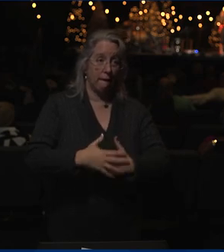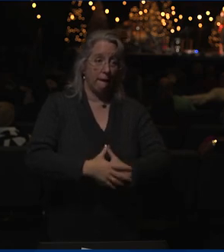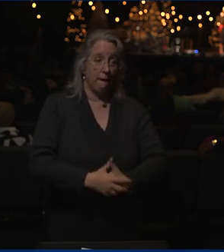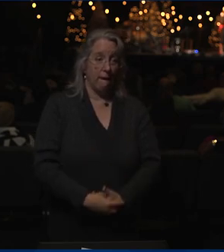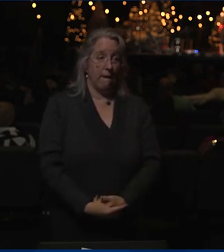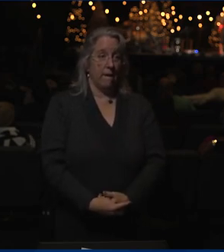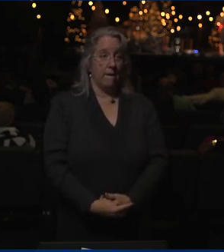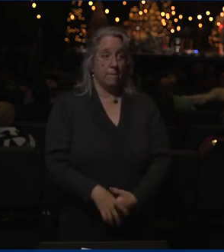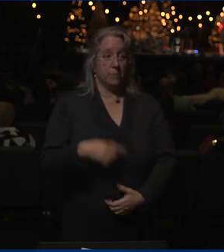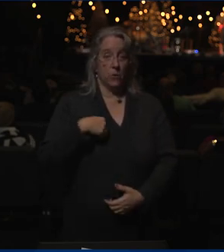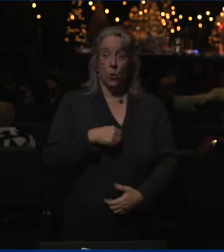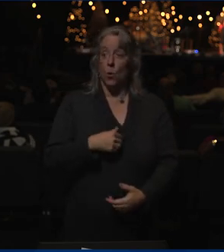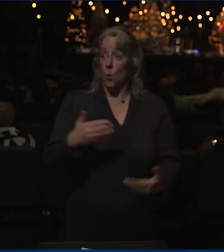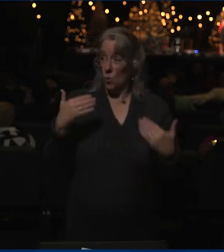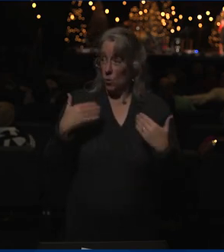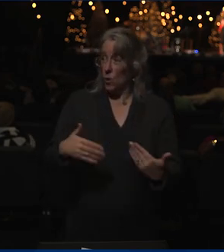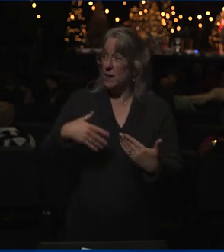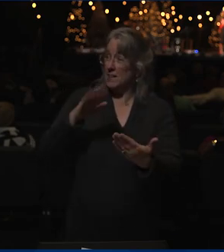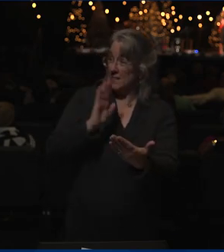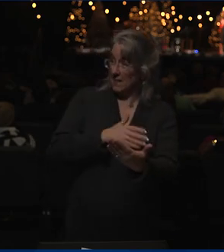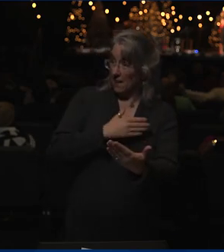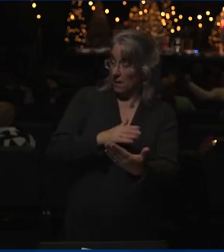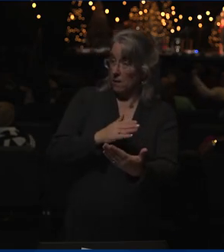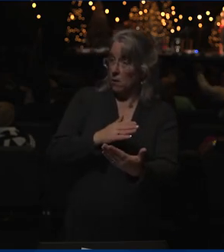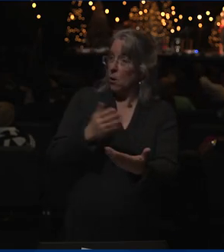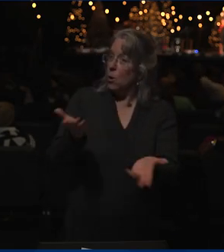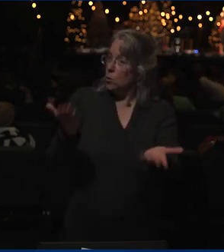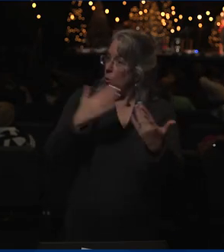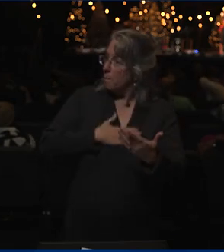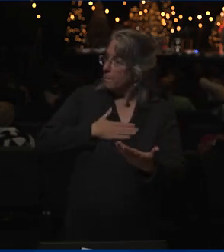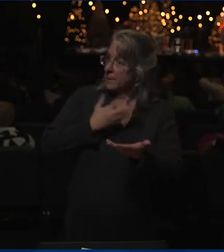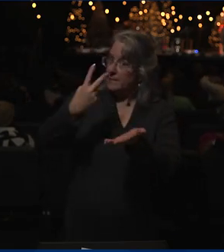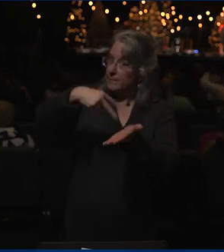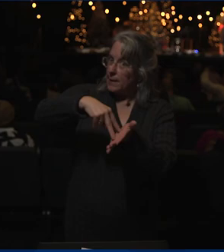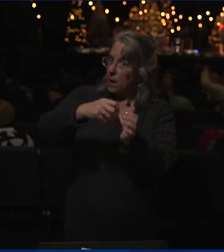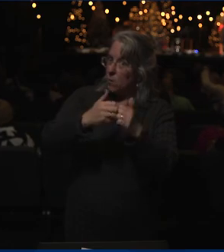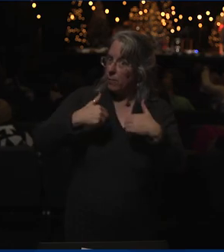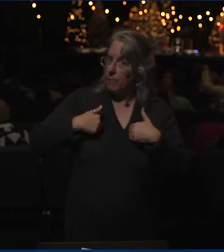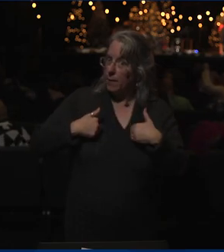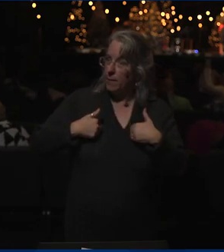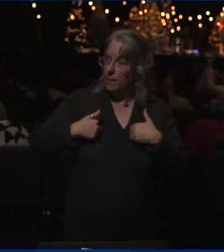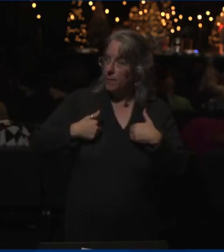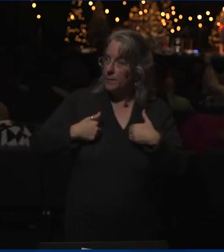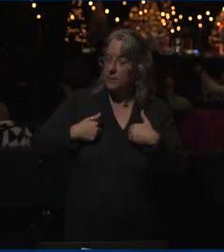as we sing this last song, would you all stand with me?